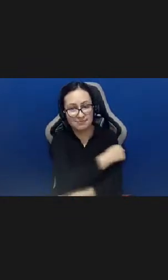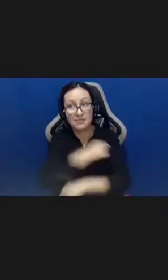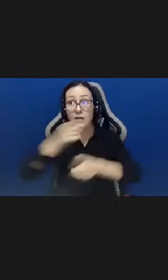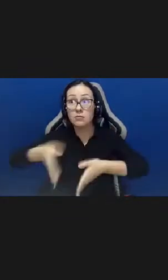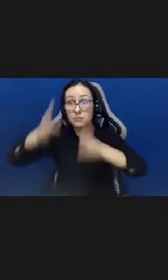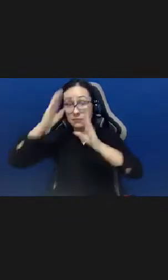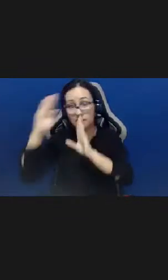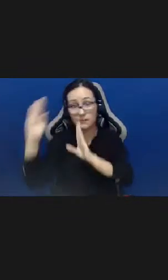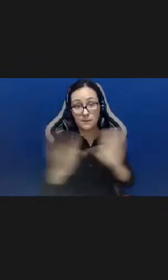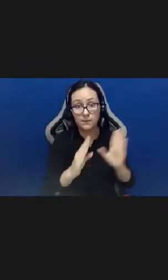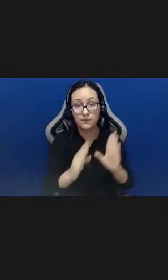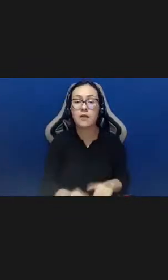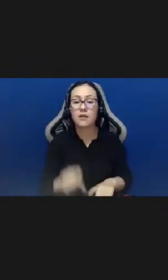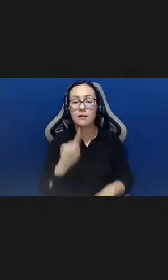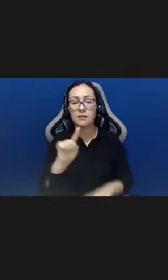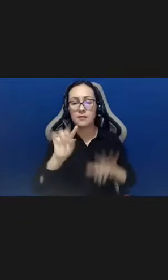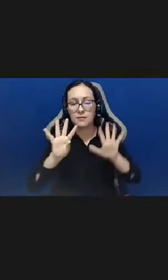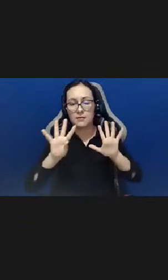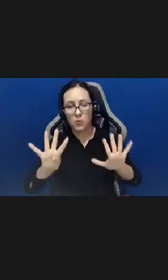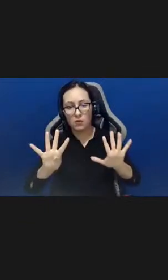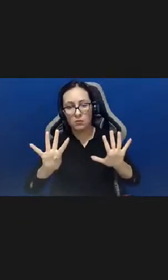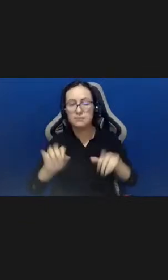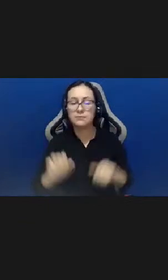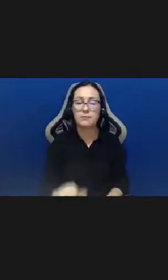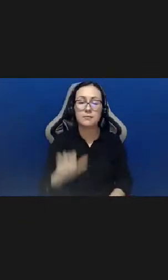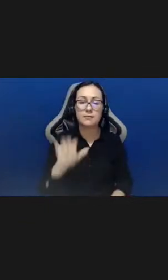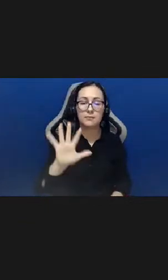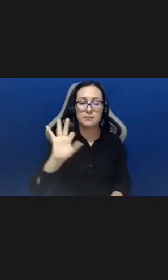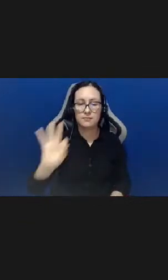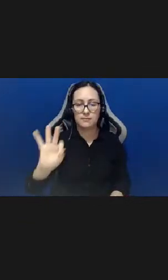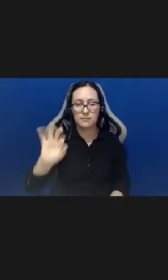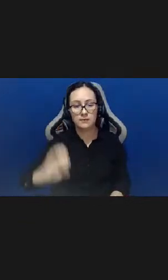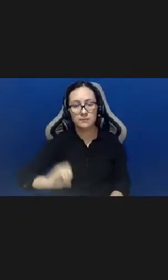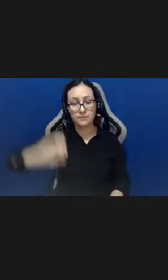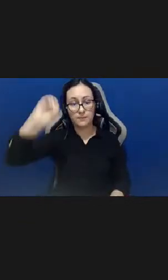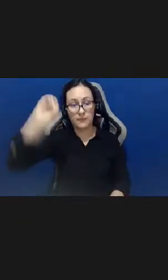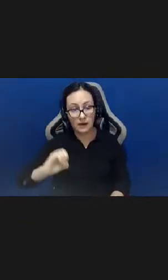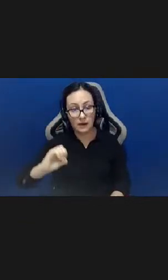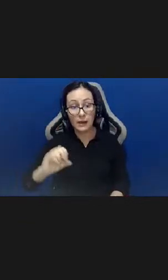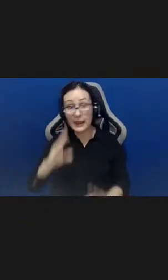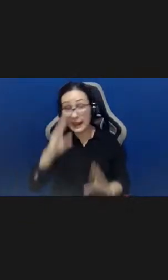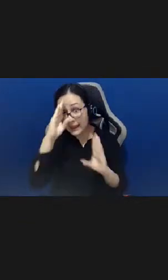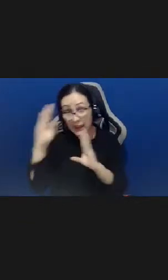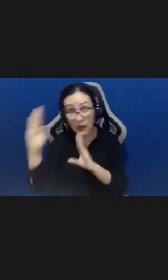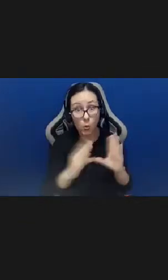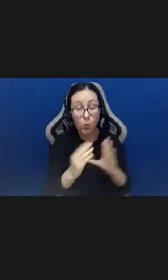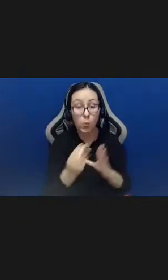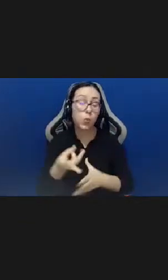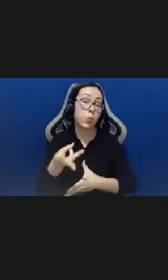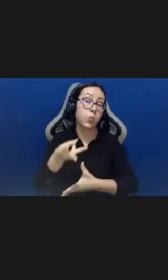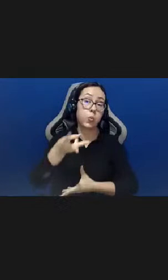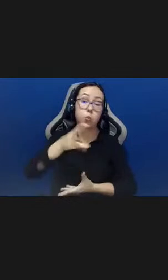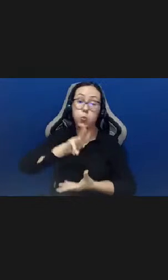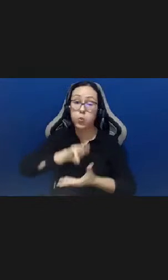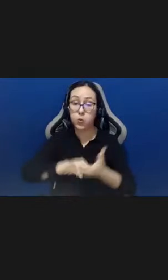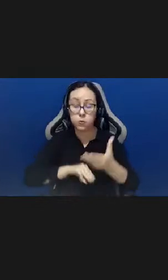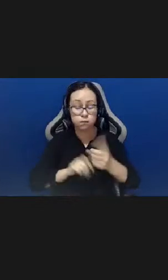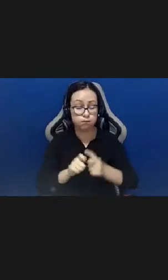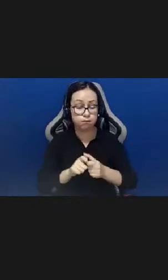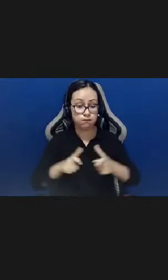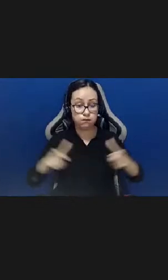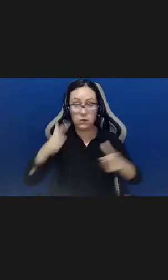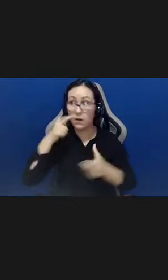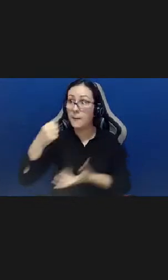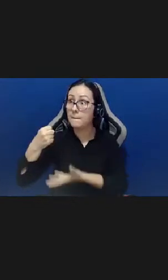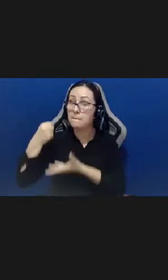The gap in effective coverage is 3 times high-income countries to low-income countries, whereas in globally it's more